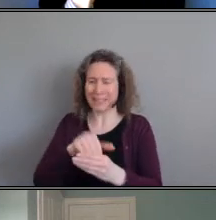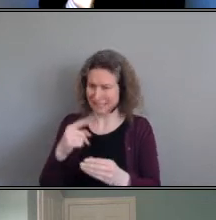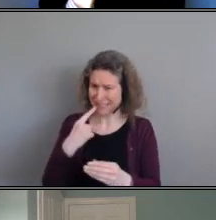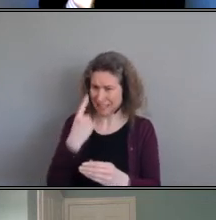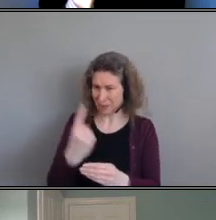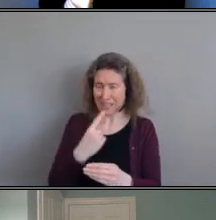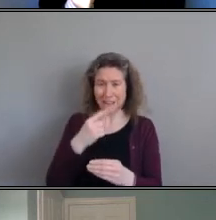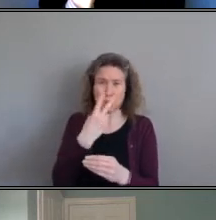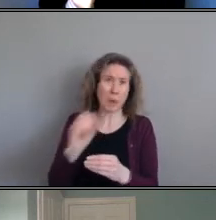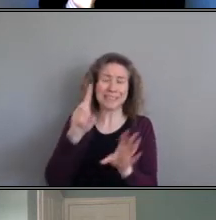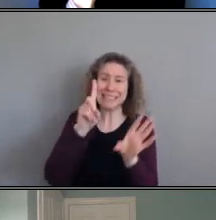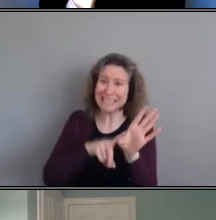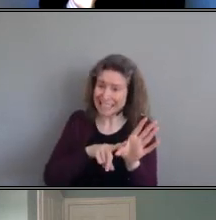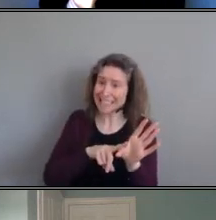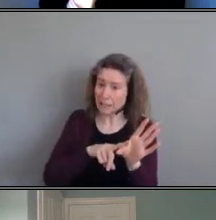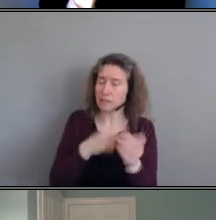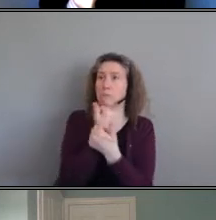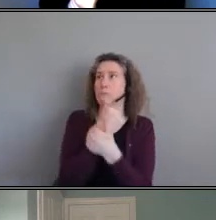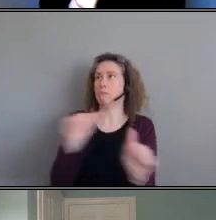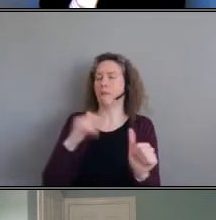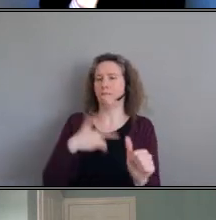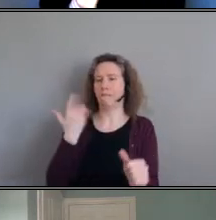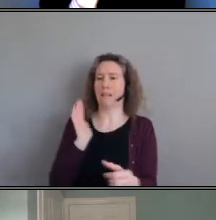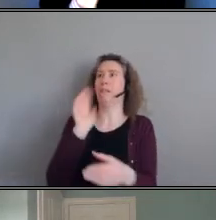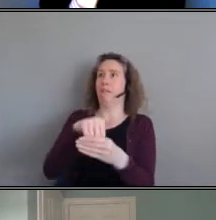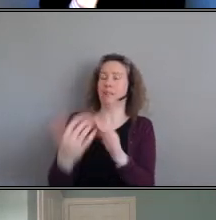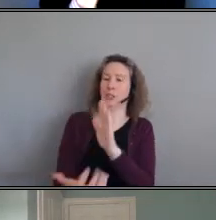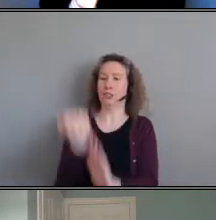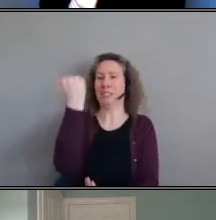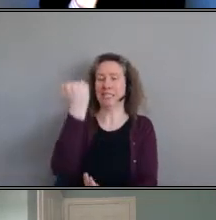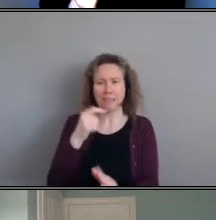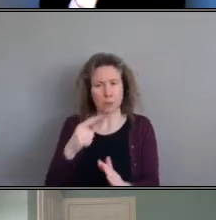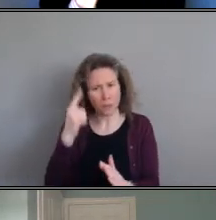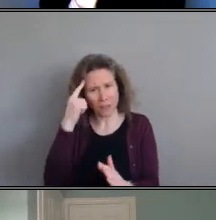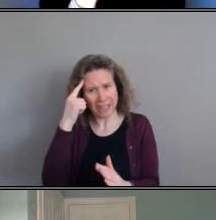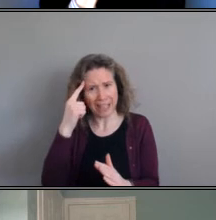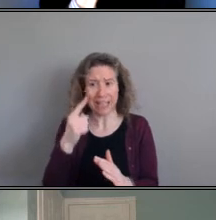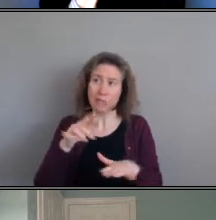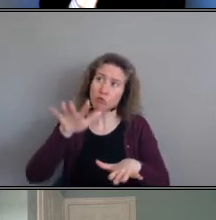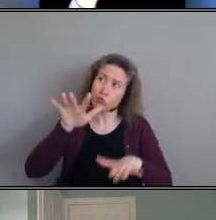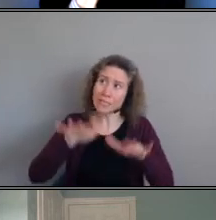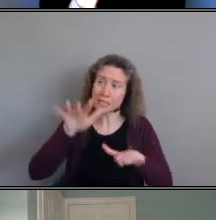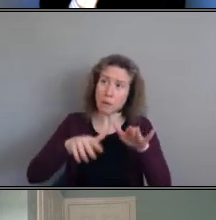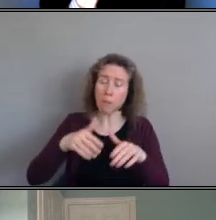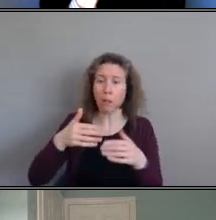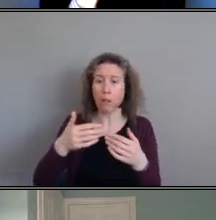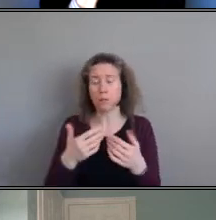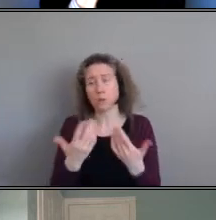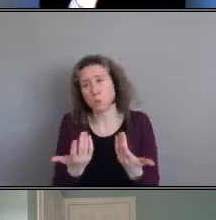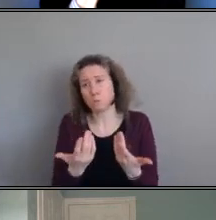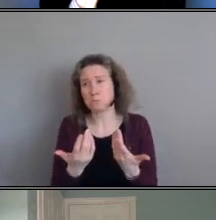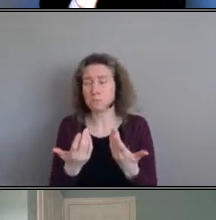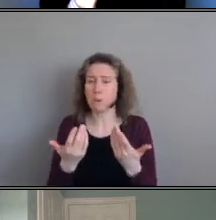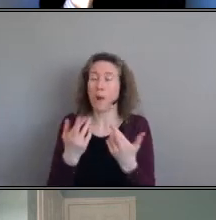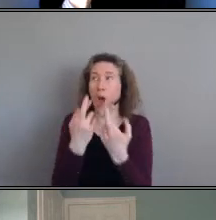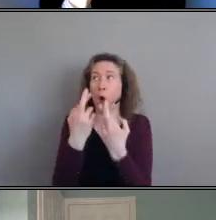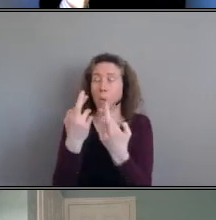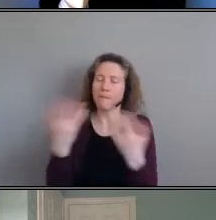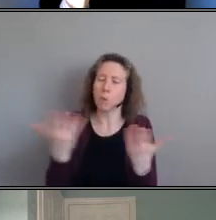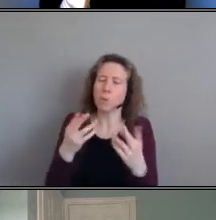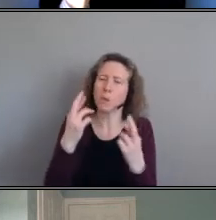2 decades to really feel like you'd reached that. Do you think it's reasonable for us to obviously we hope